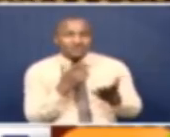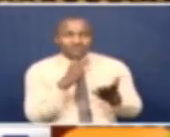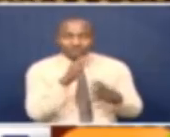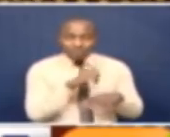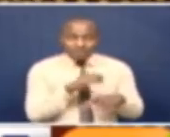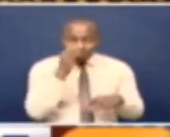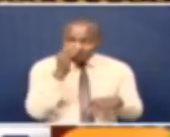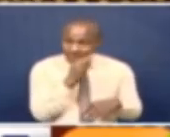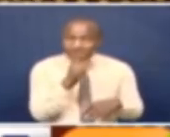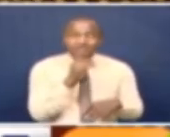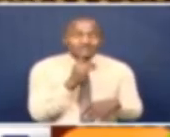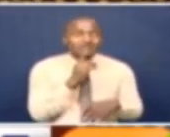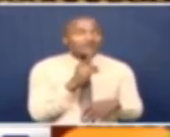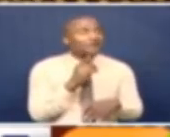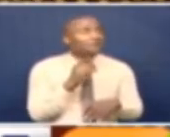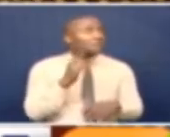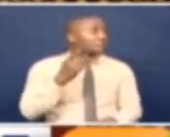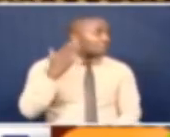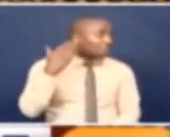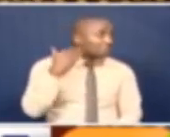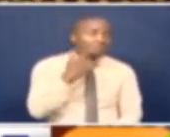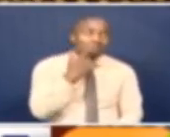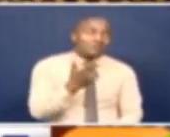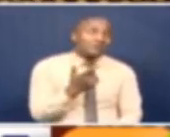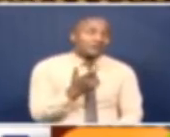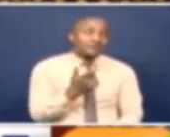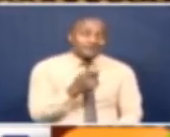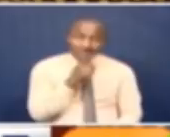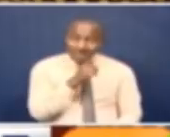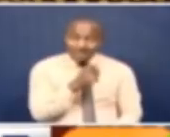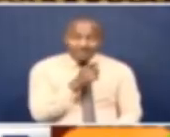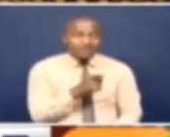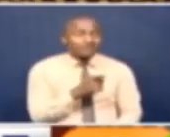Kibaki. They started since the time of Daniel Arap Moi.